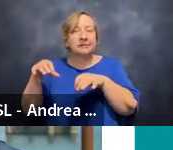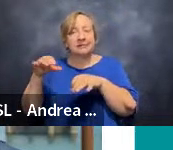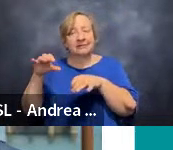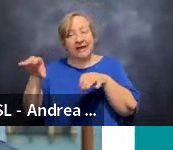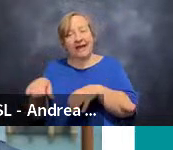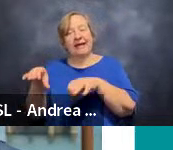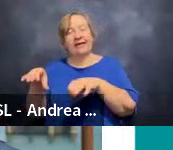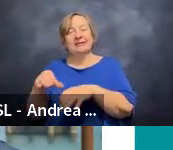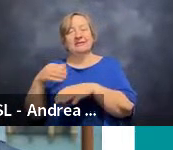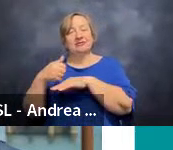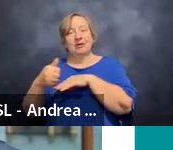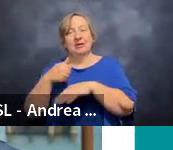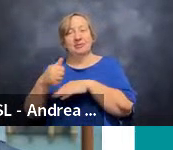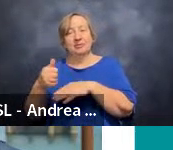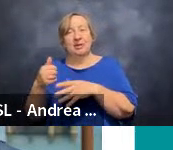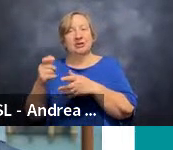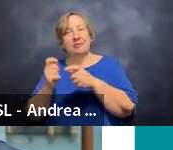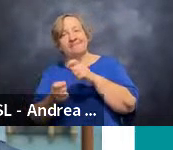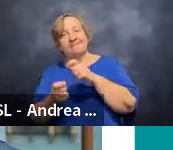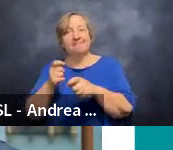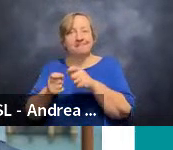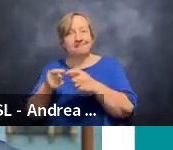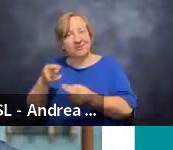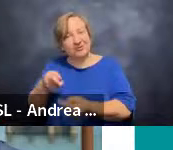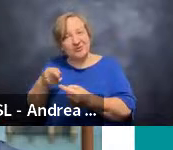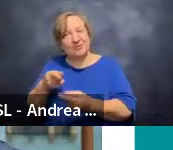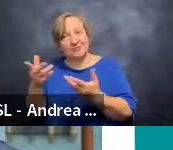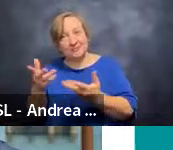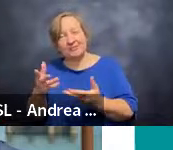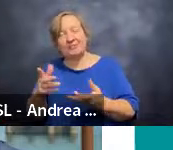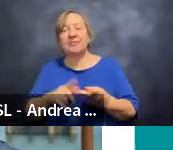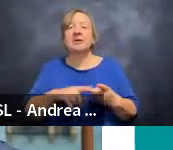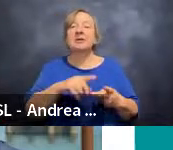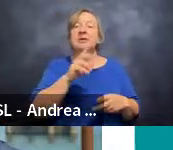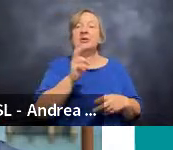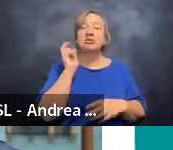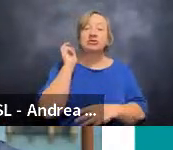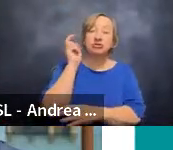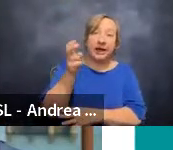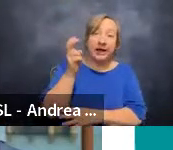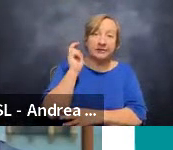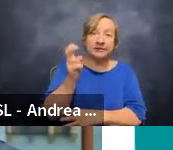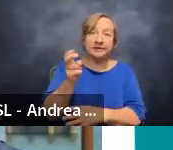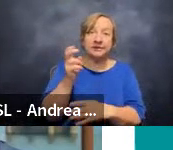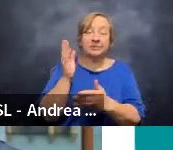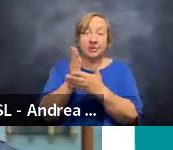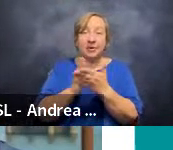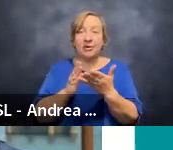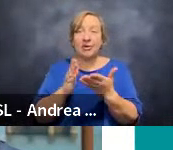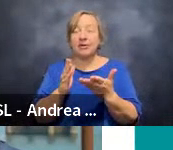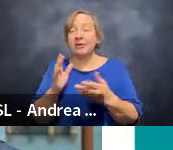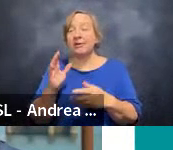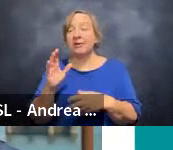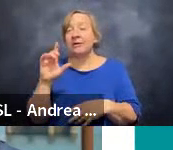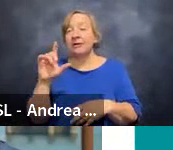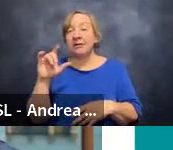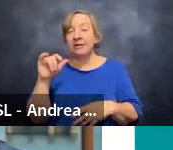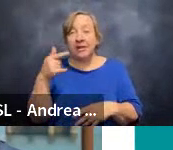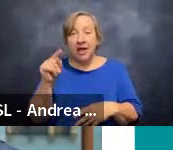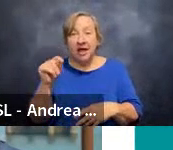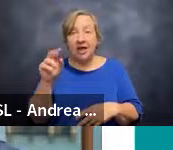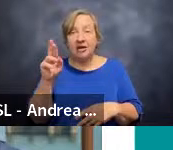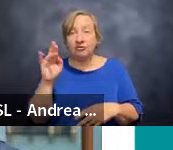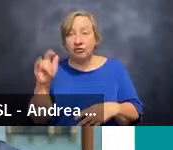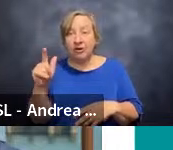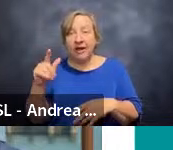work on what transit will look like as far as the transit, the light rail stations